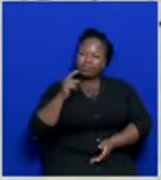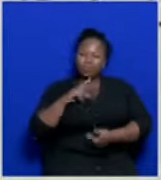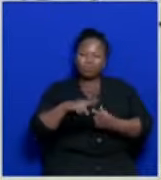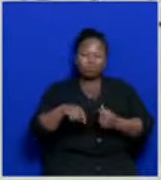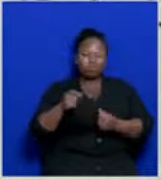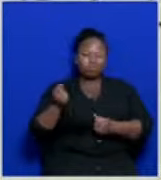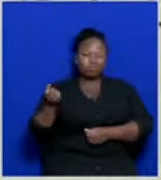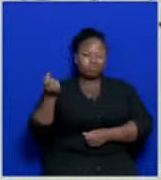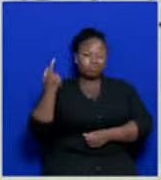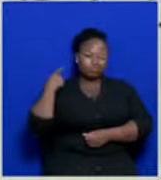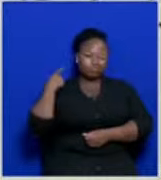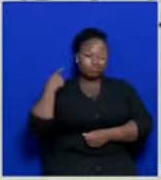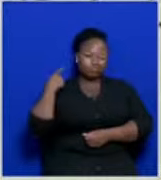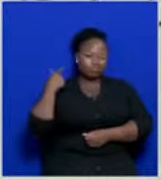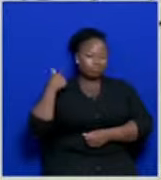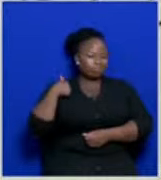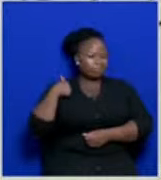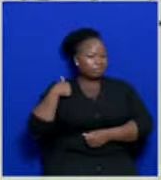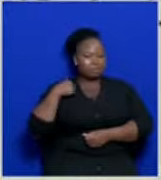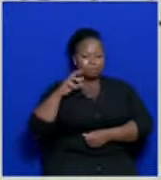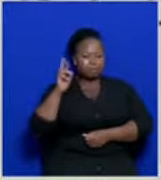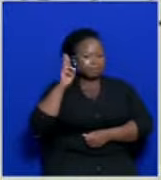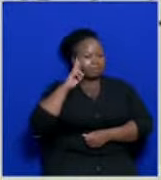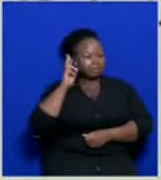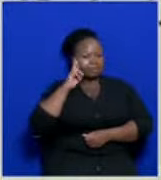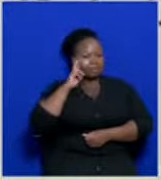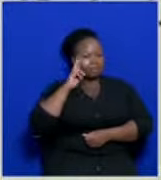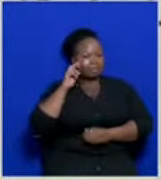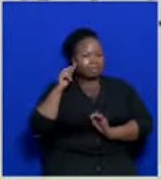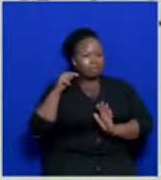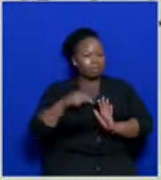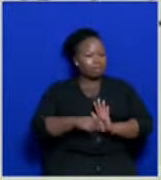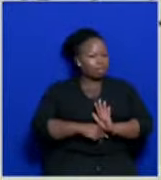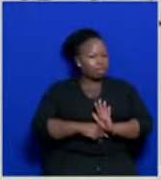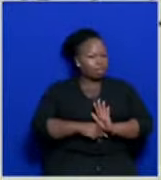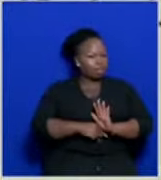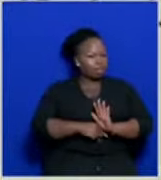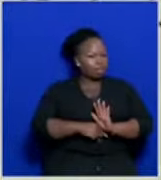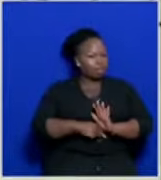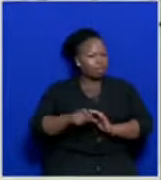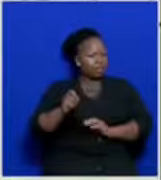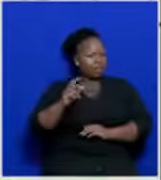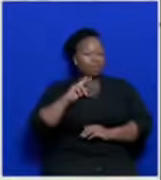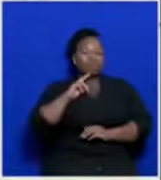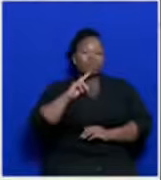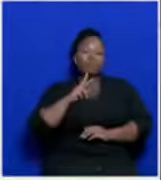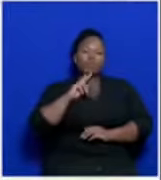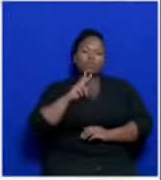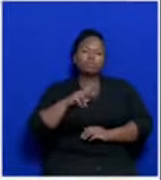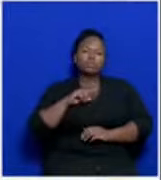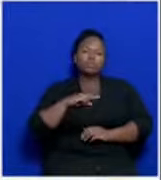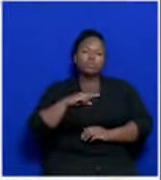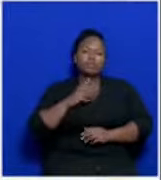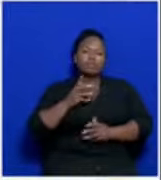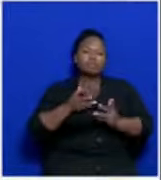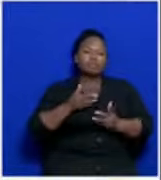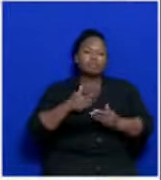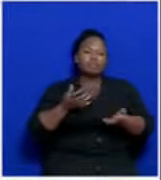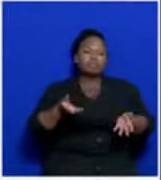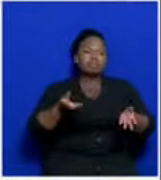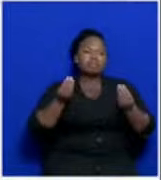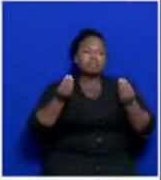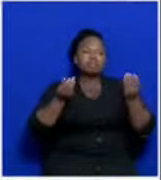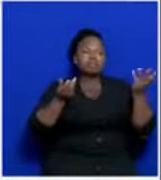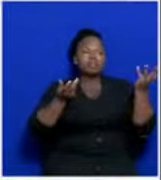not remember the contents of that voice, because I might have found it somewhere,